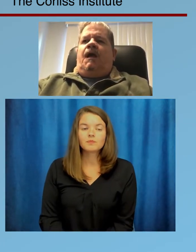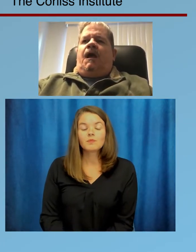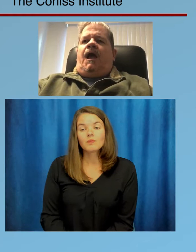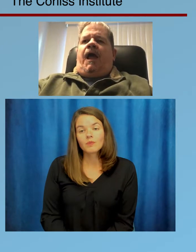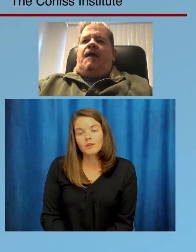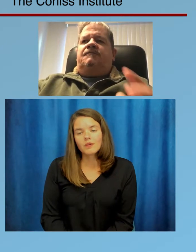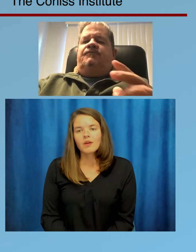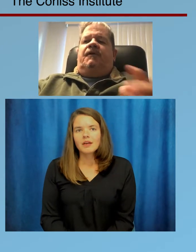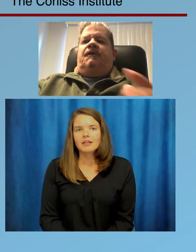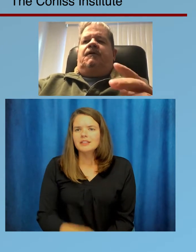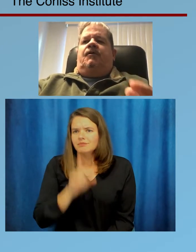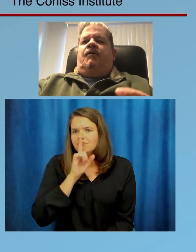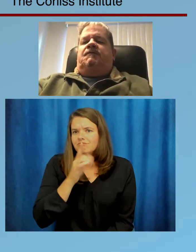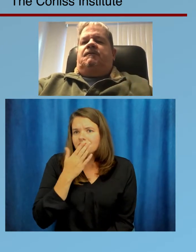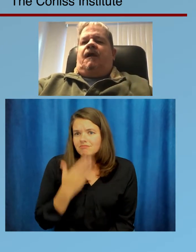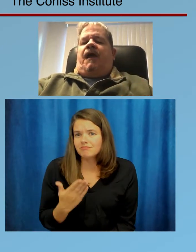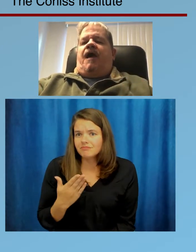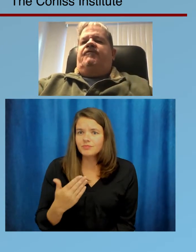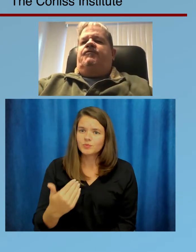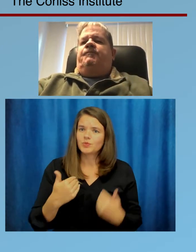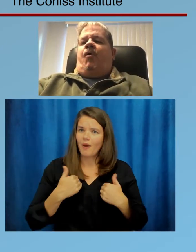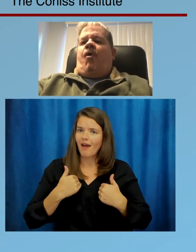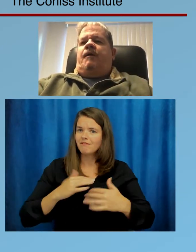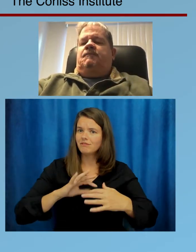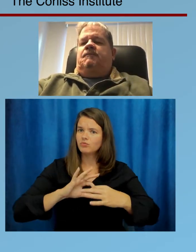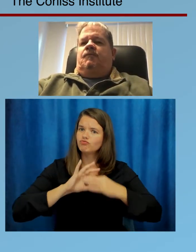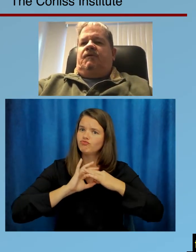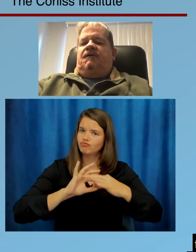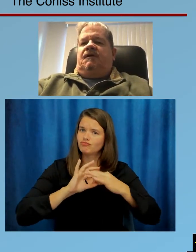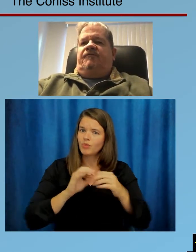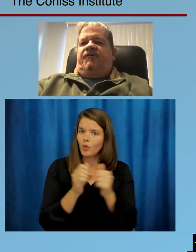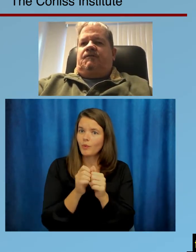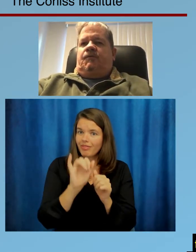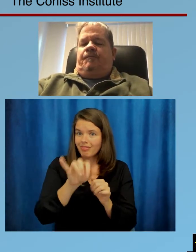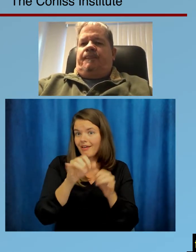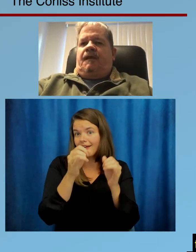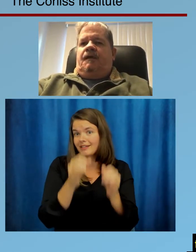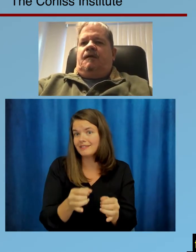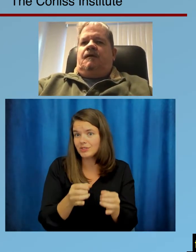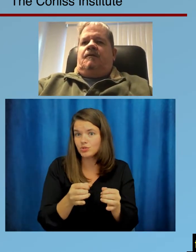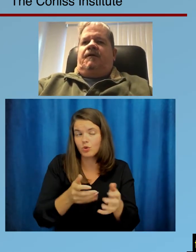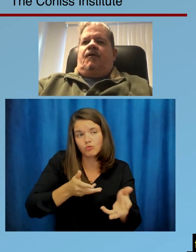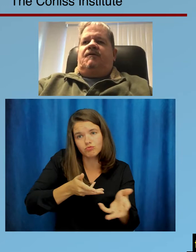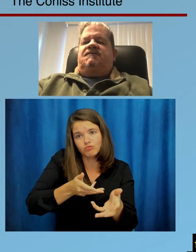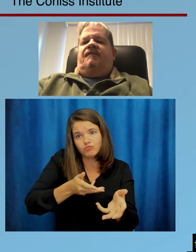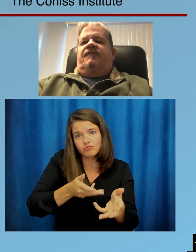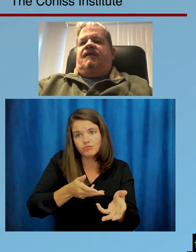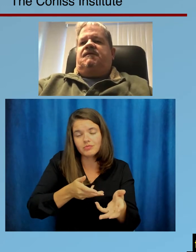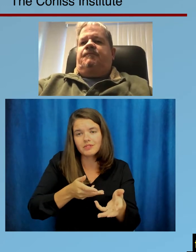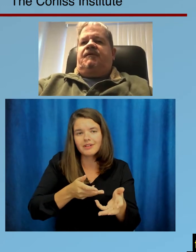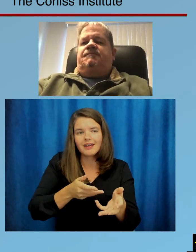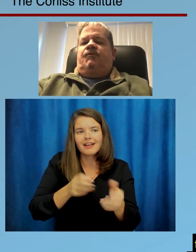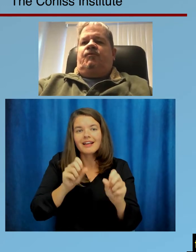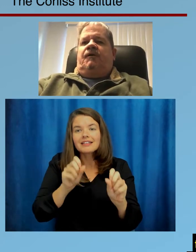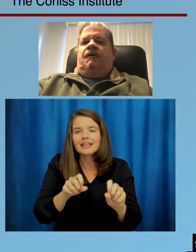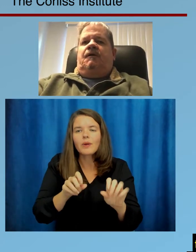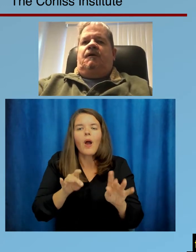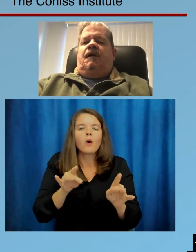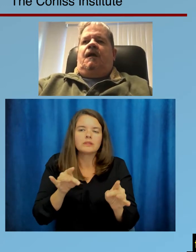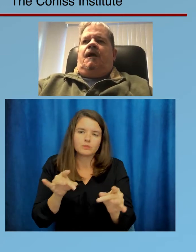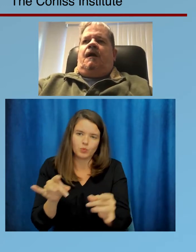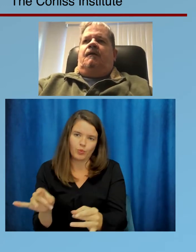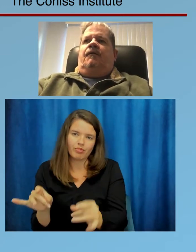So it's really good to have a report with the individual because then things can be